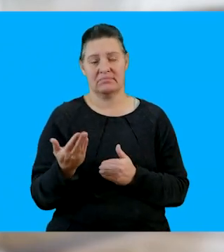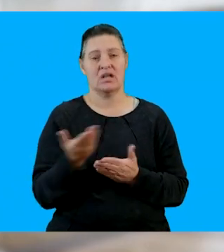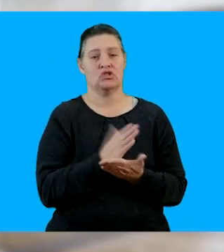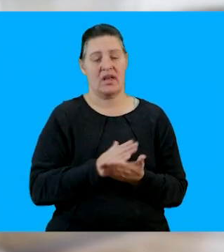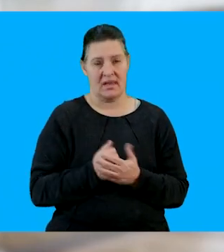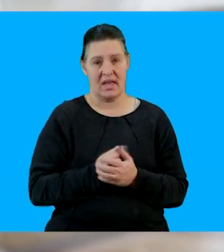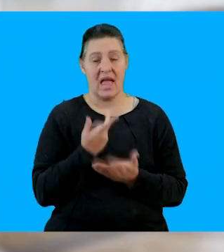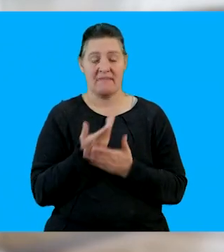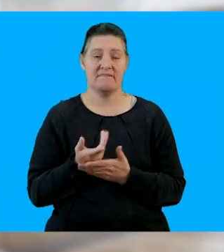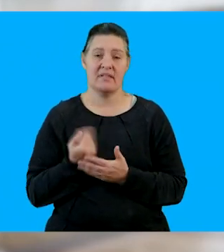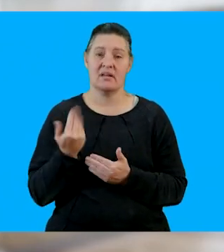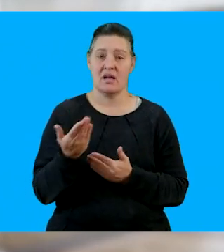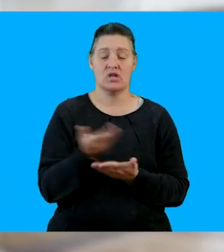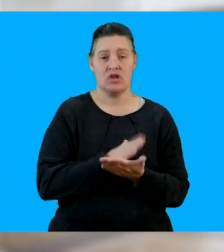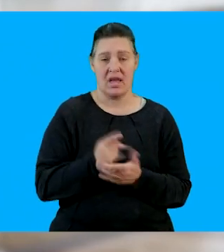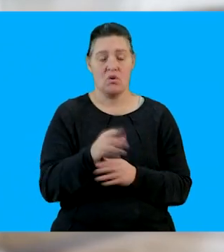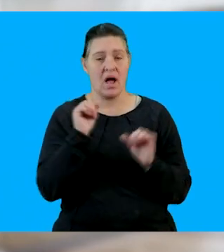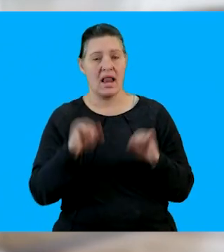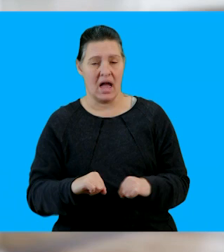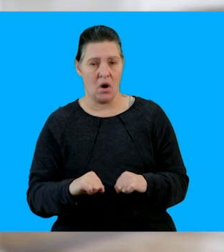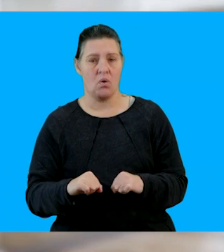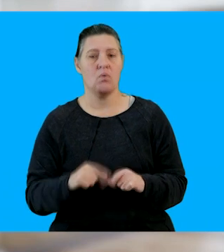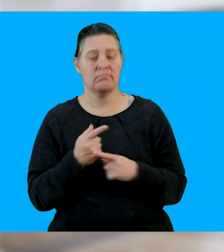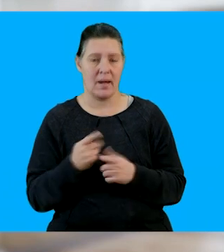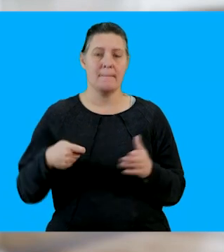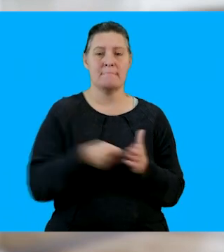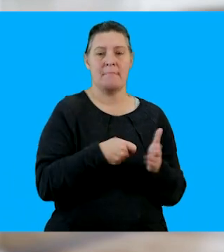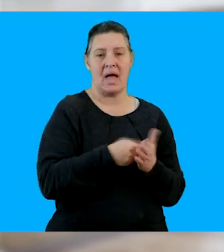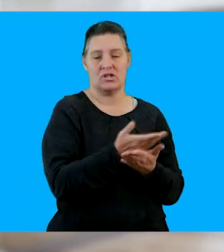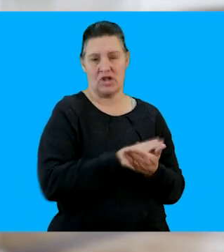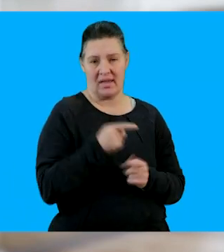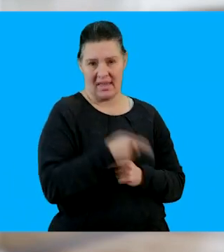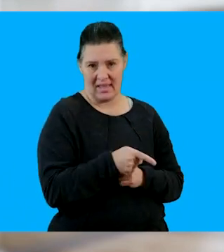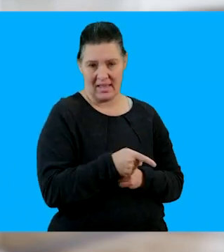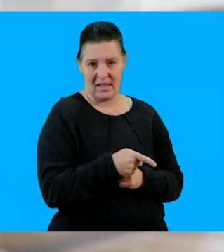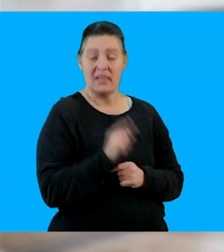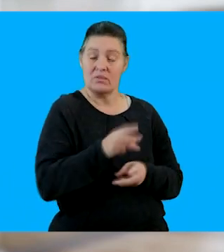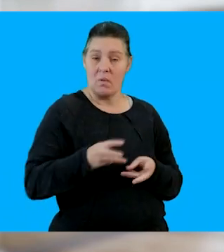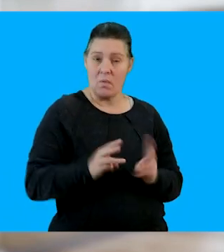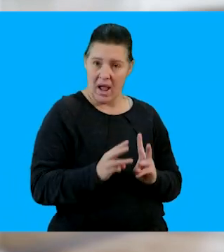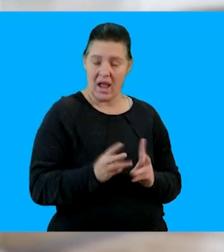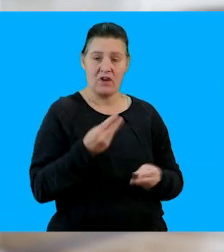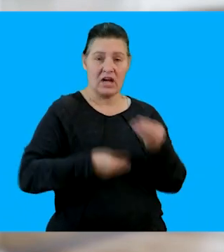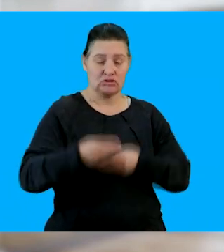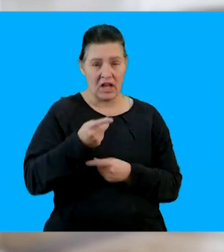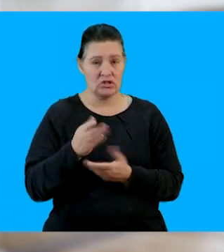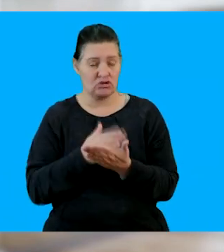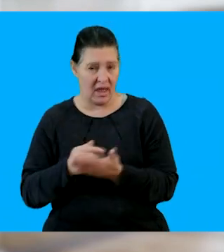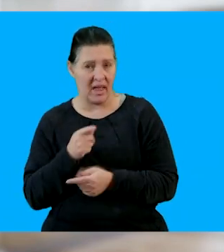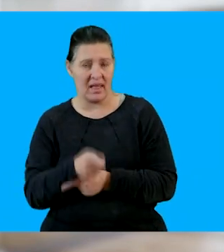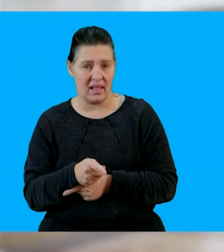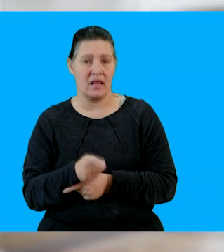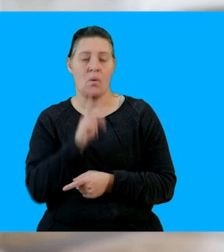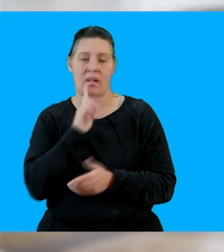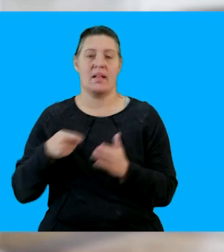issuing shares. When we issue shares, obviously we allow the public to come and buy shares. In that way, in exchange for a share, a